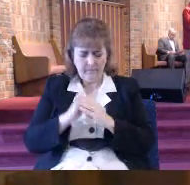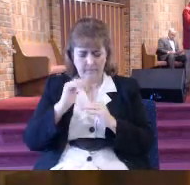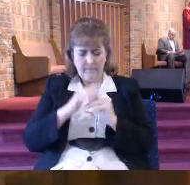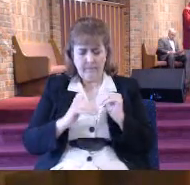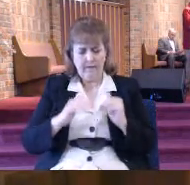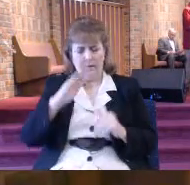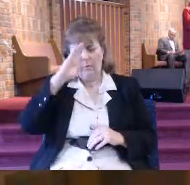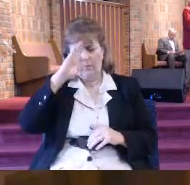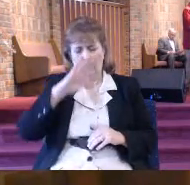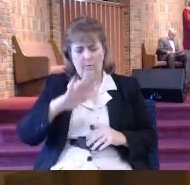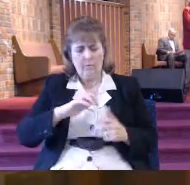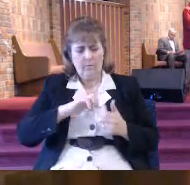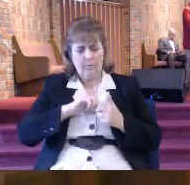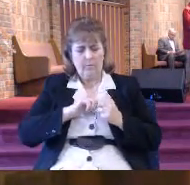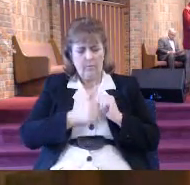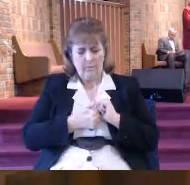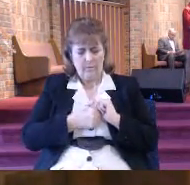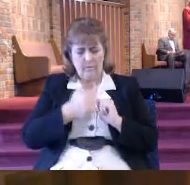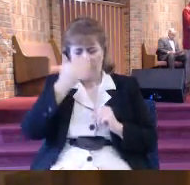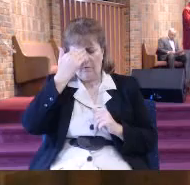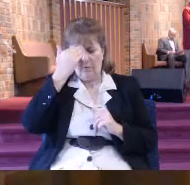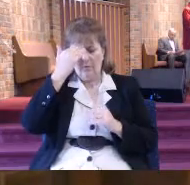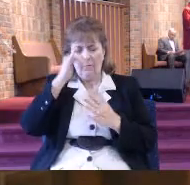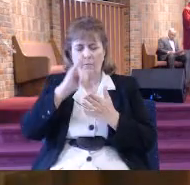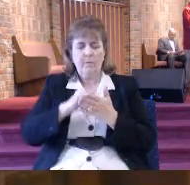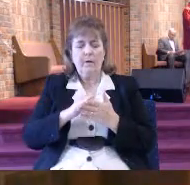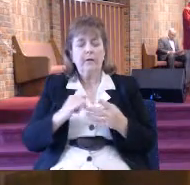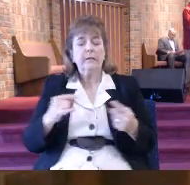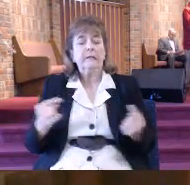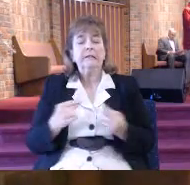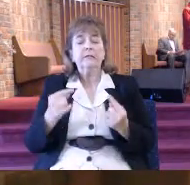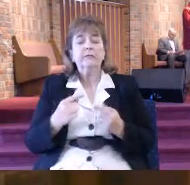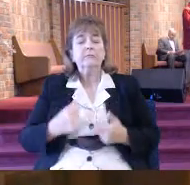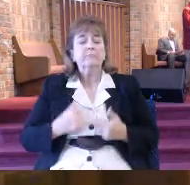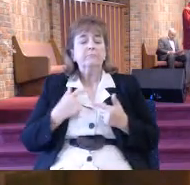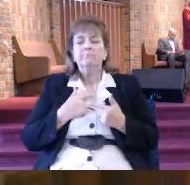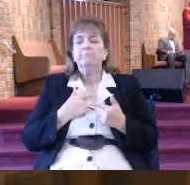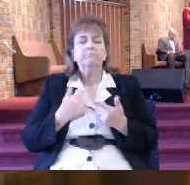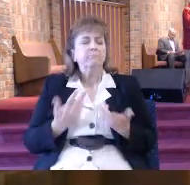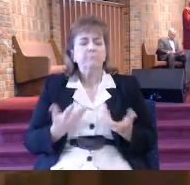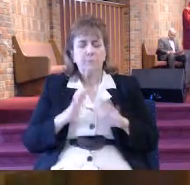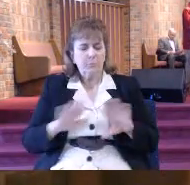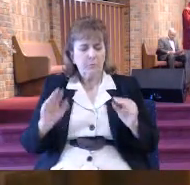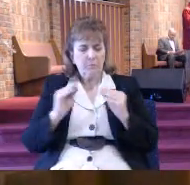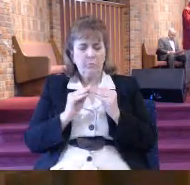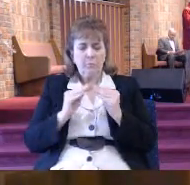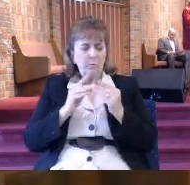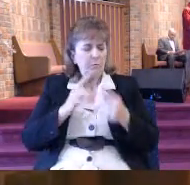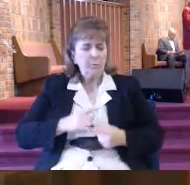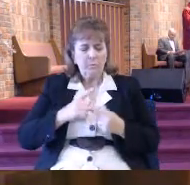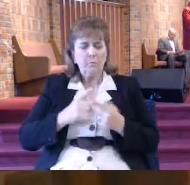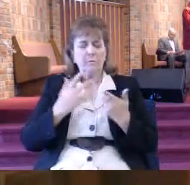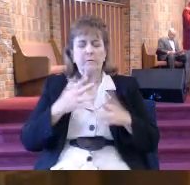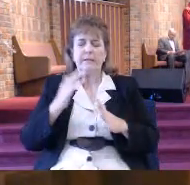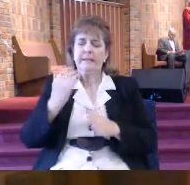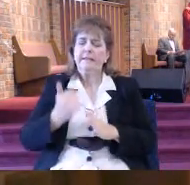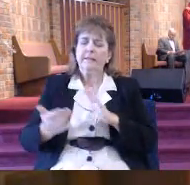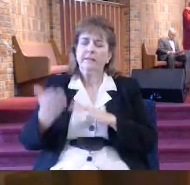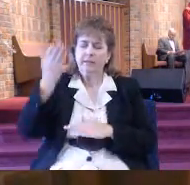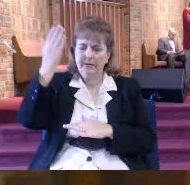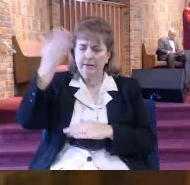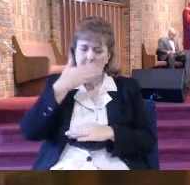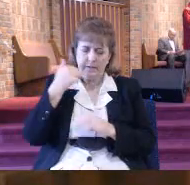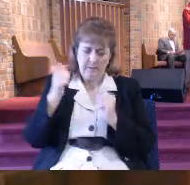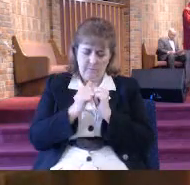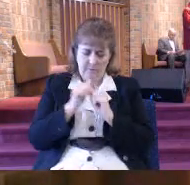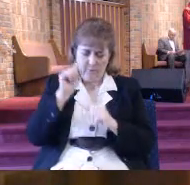that their loved ones are in a better place, that they're no longer hurting or no longer struggling. God, we also pray for those that have